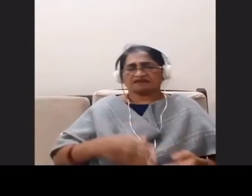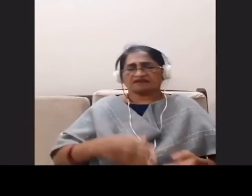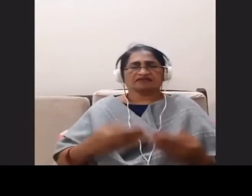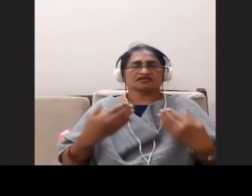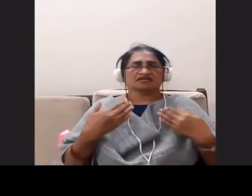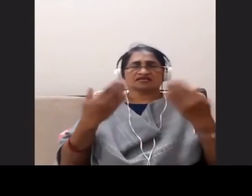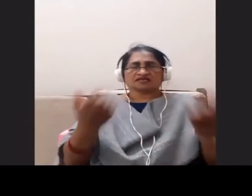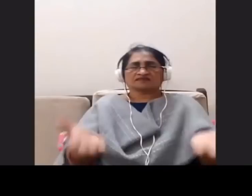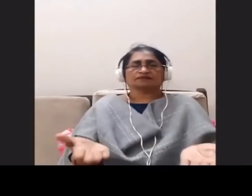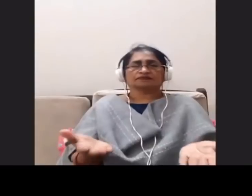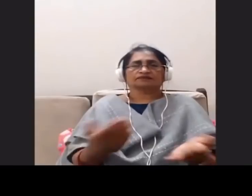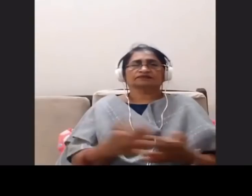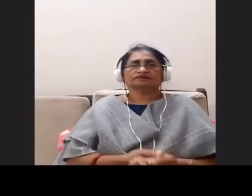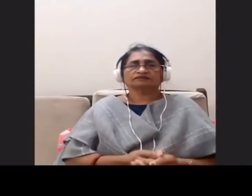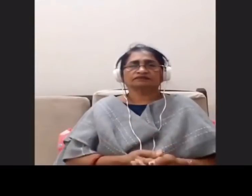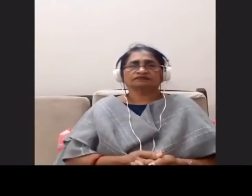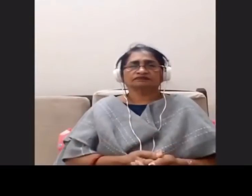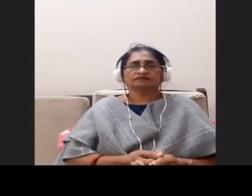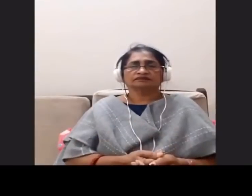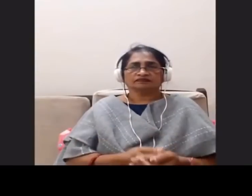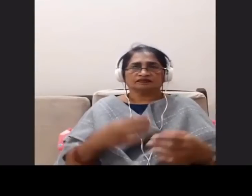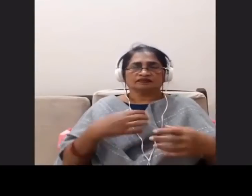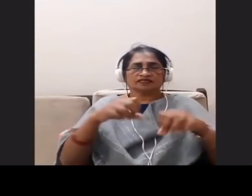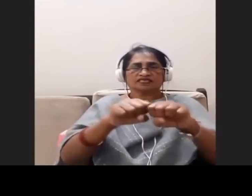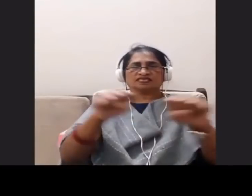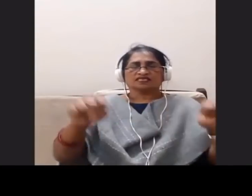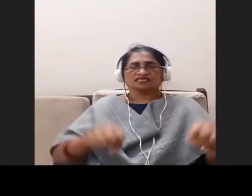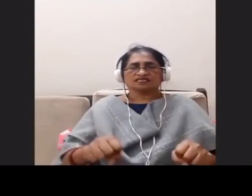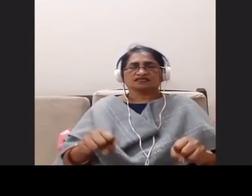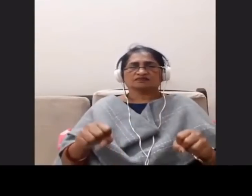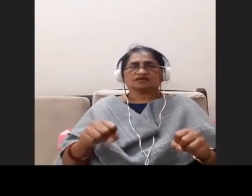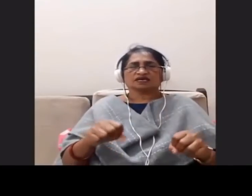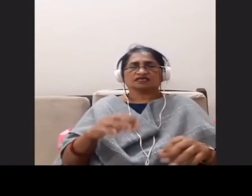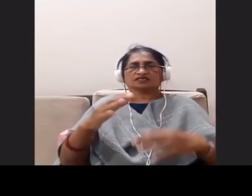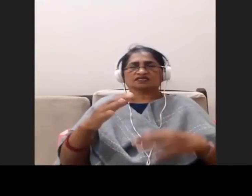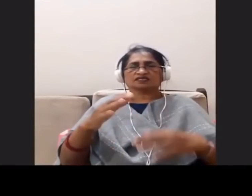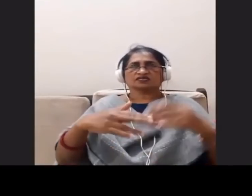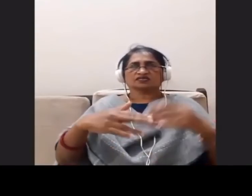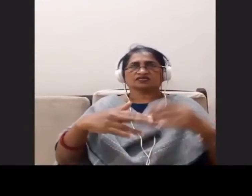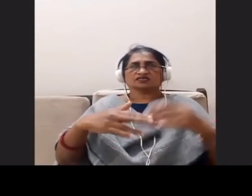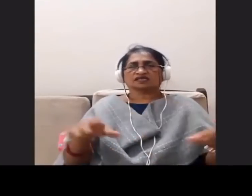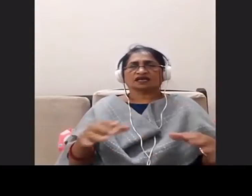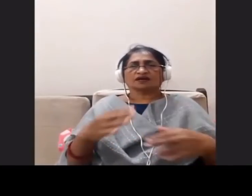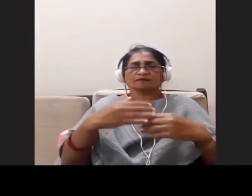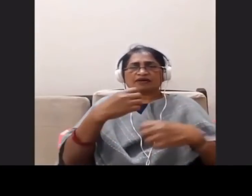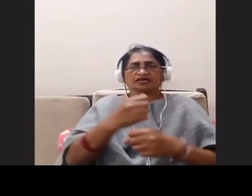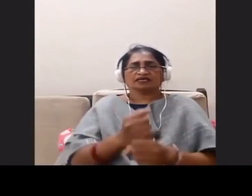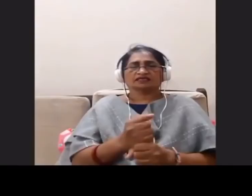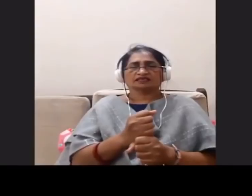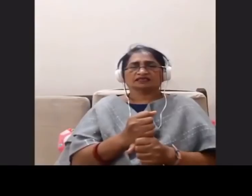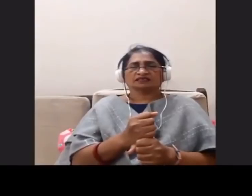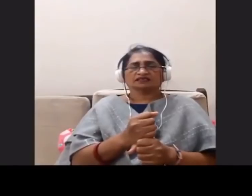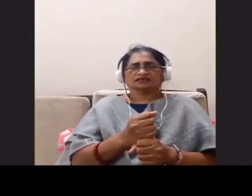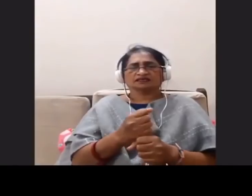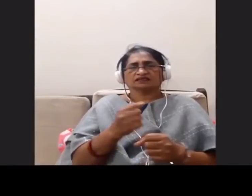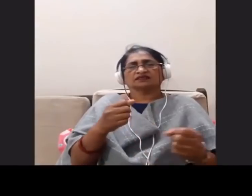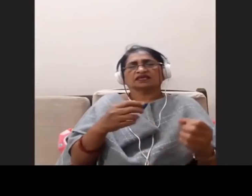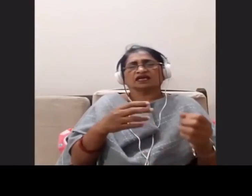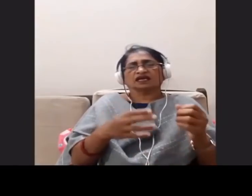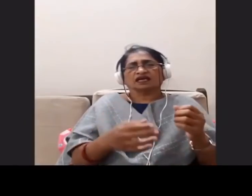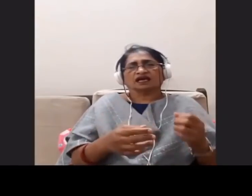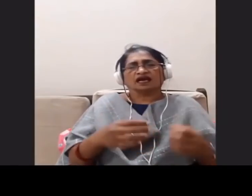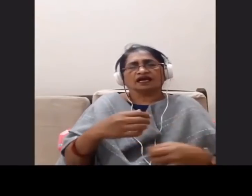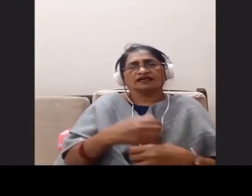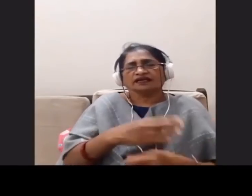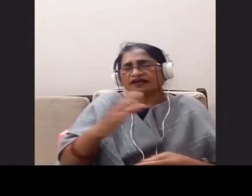for persistence. Systems and structures are meant to suck the energy out of you, indeed to extinguish the fire in you, but never